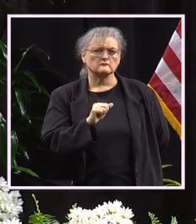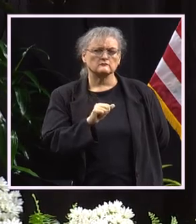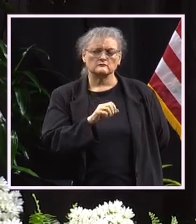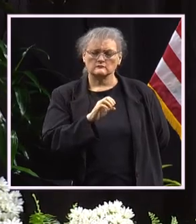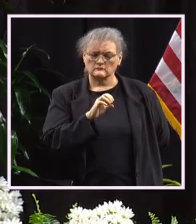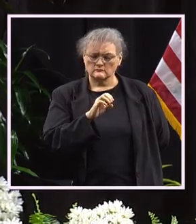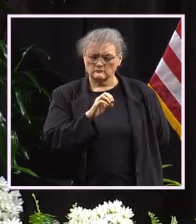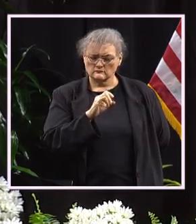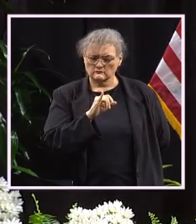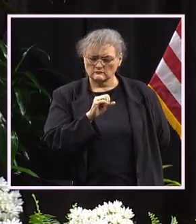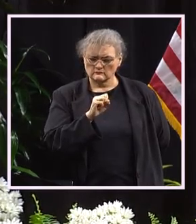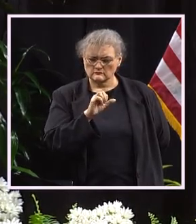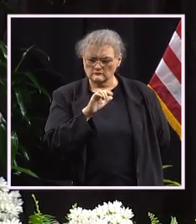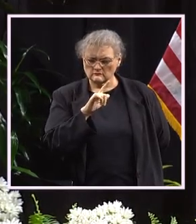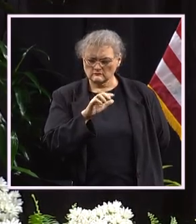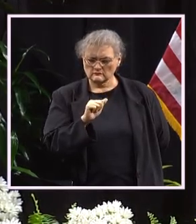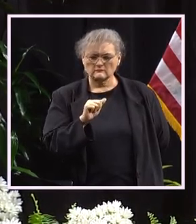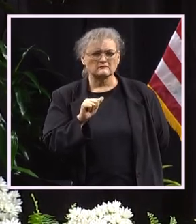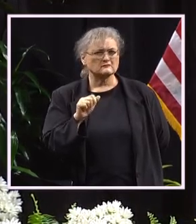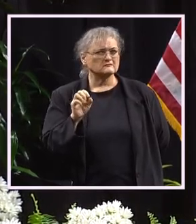Esela Hope Esquivel.